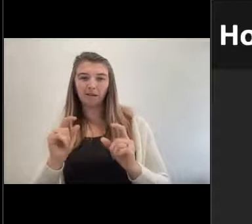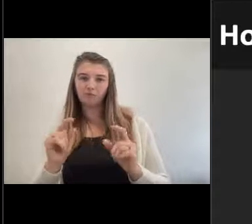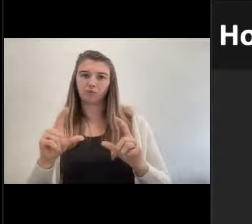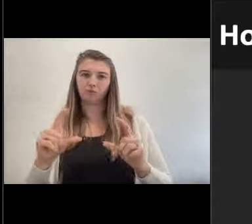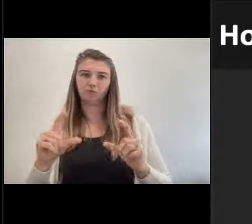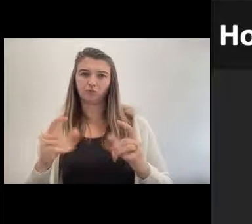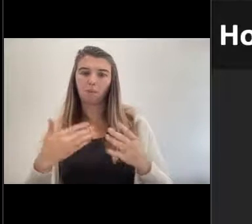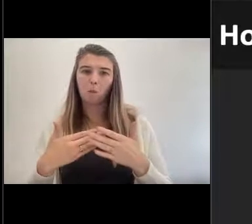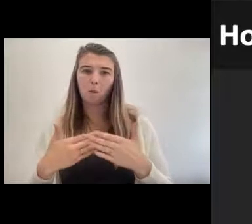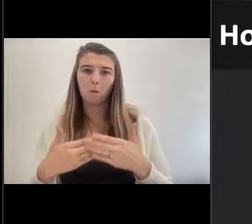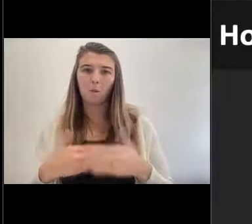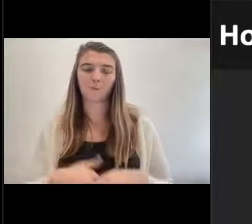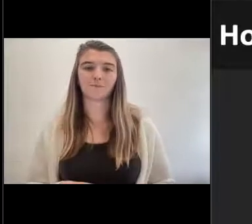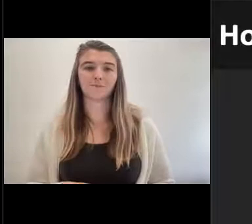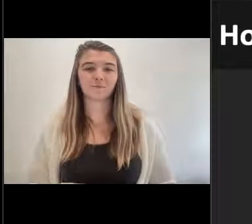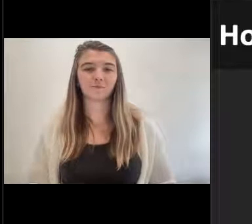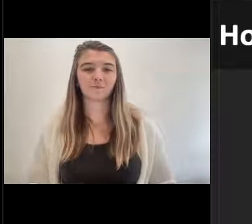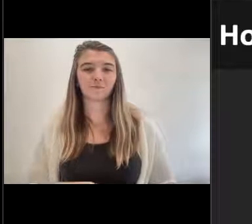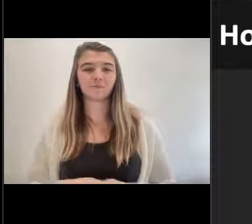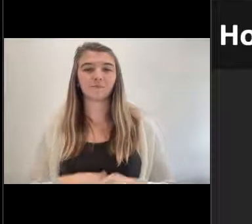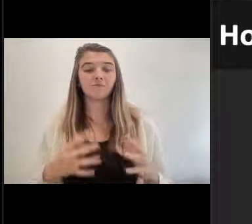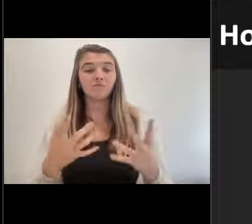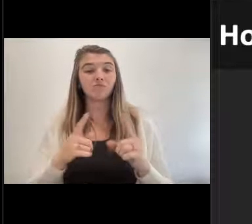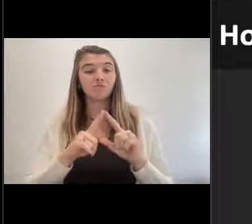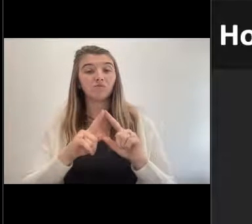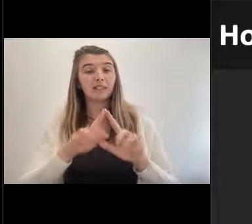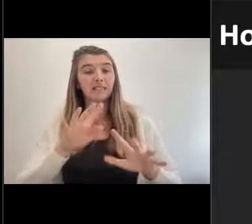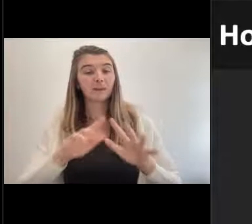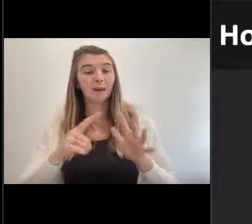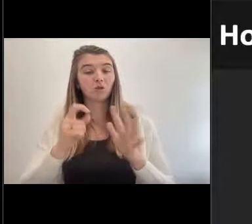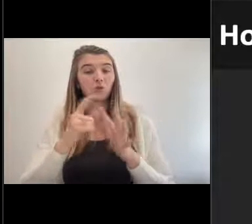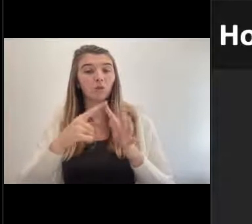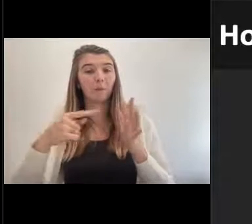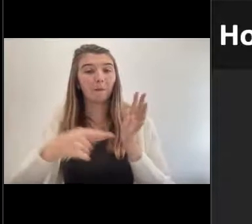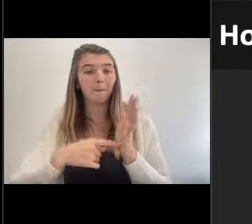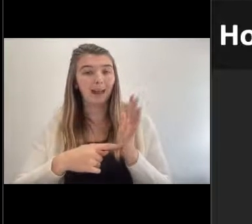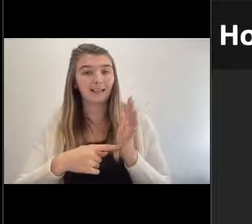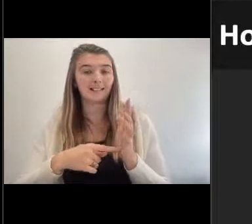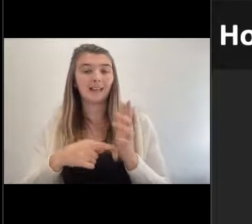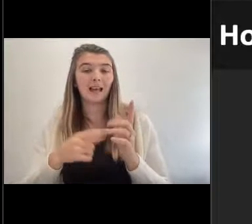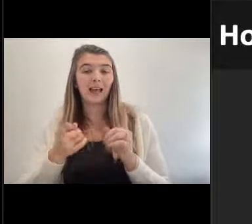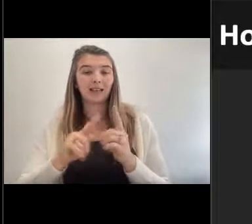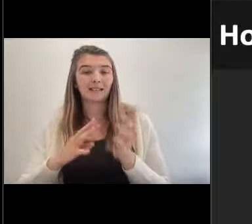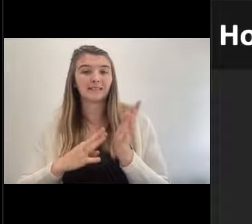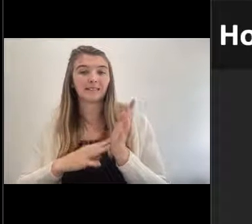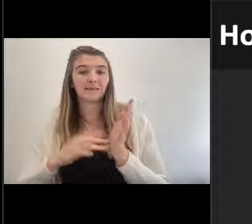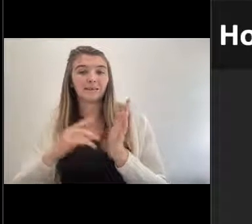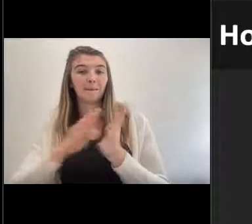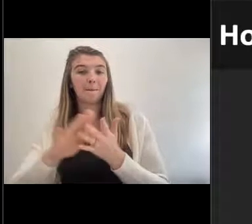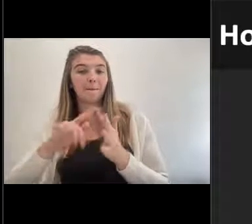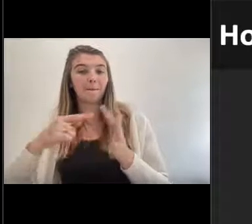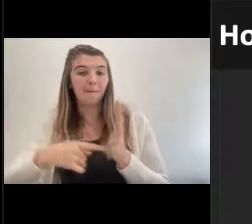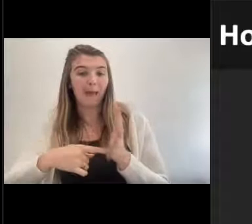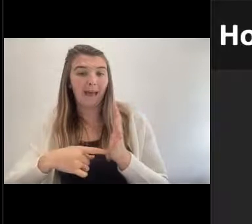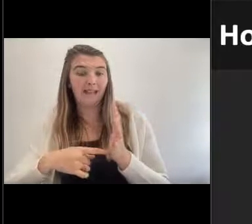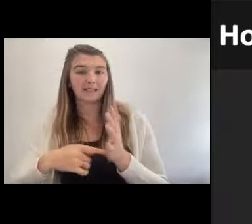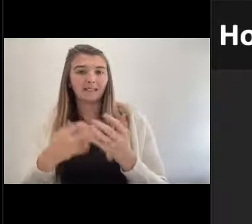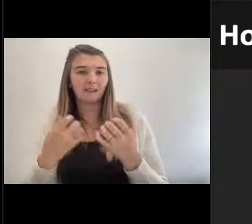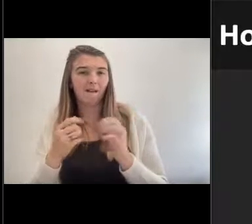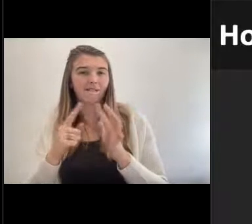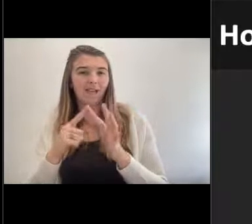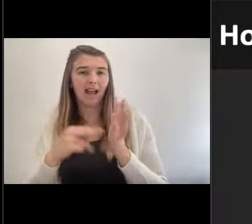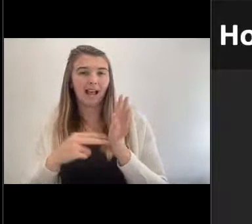have an enzyme similar to the PETase and also one similar to the METase, as well as enzymes for all of the downstream steps necessary to actually